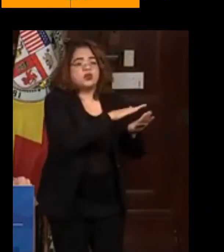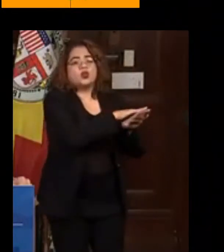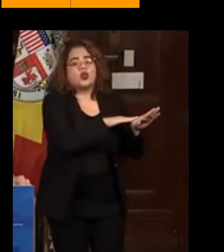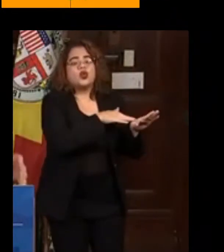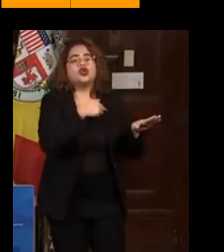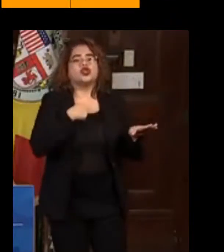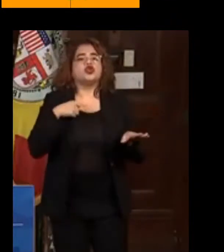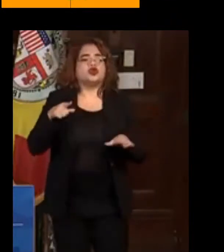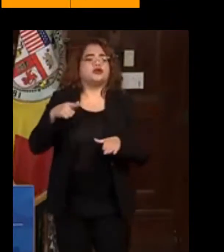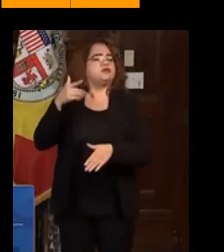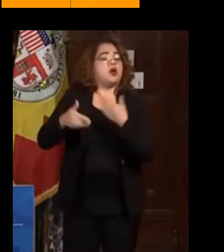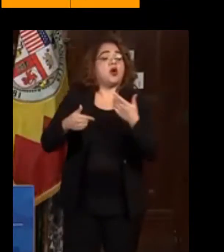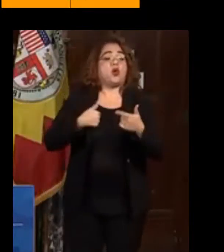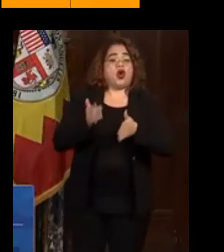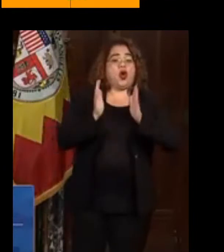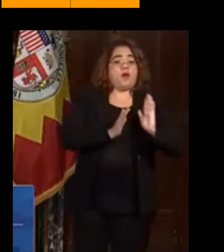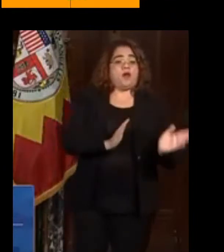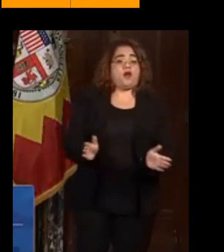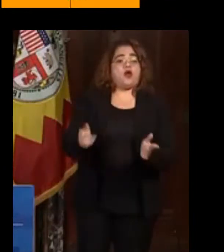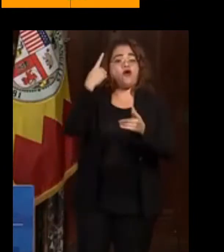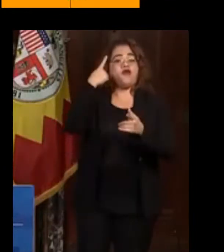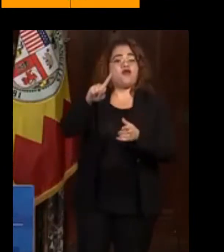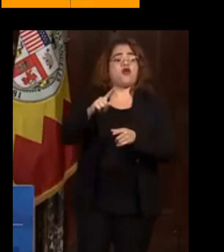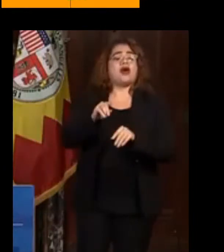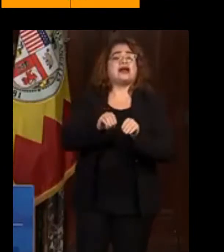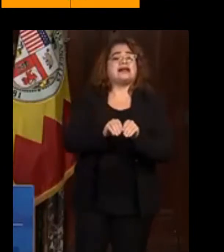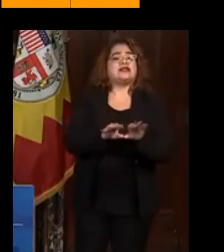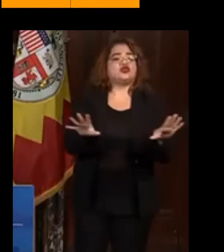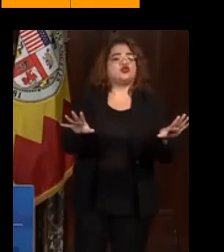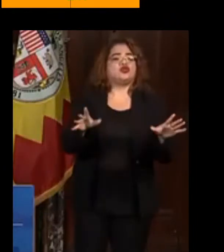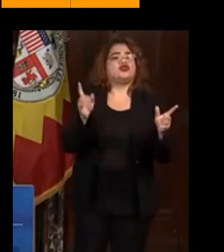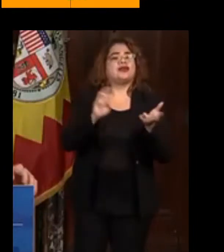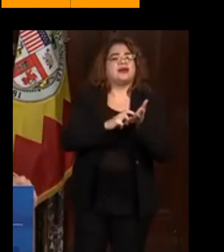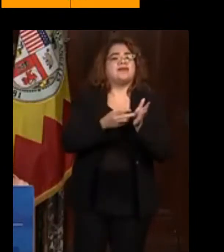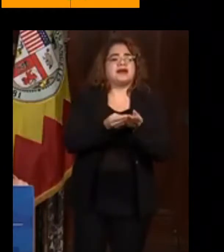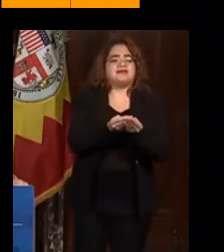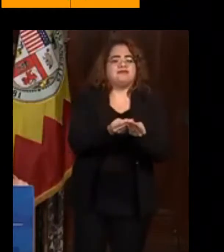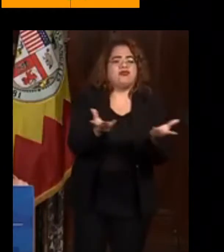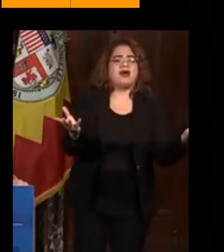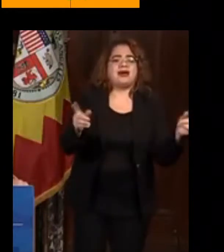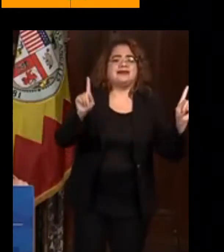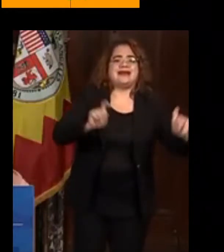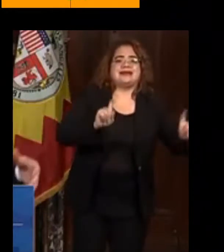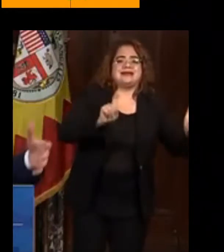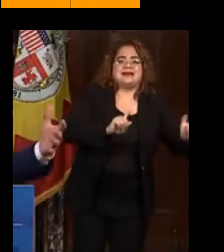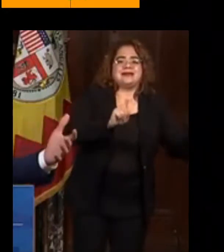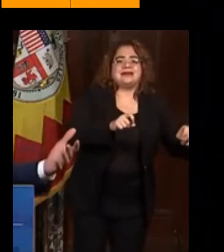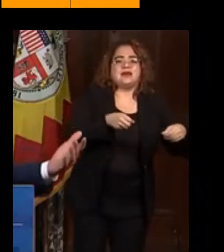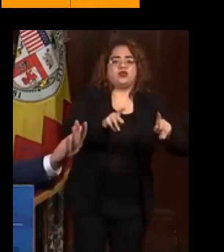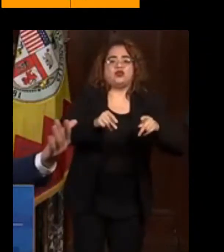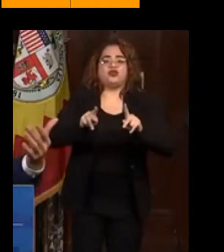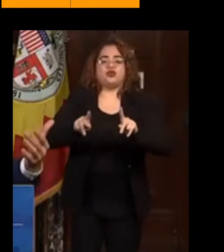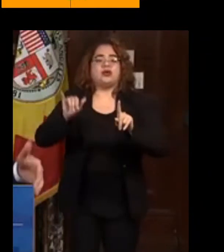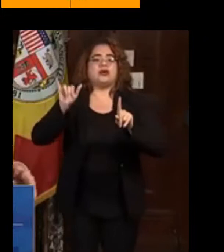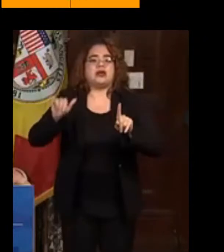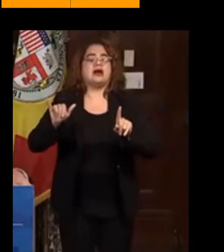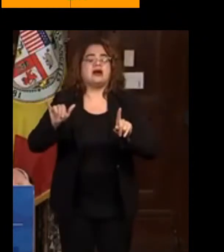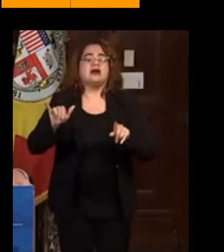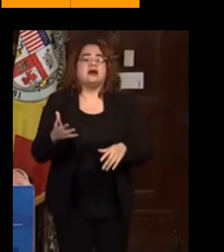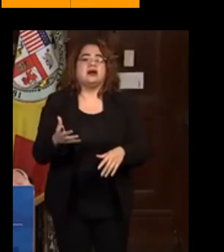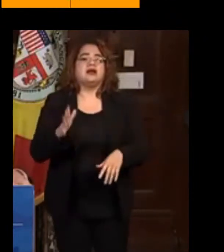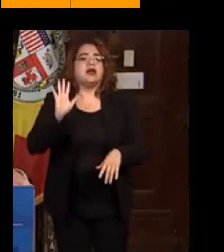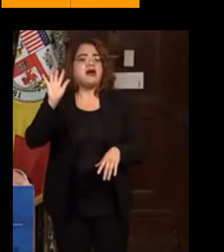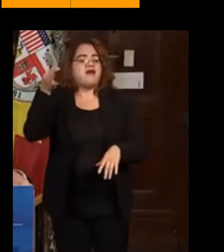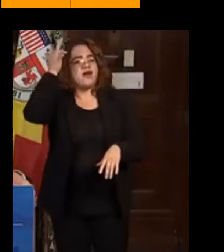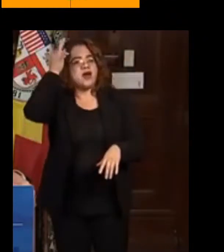after. We are preparing for the distribution side of things, so the county and the state are working together on that, and as we know, that is a real federal undertaking